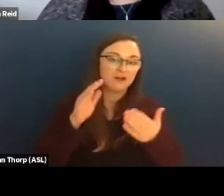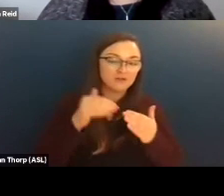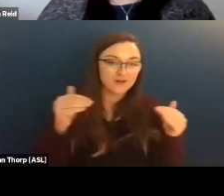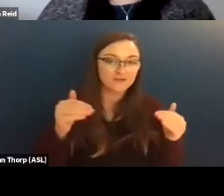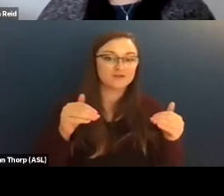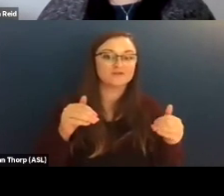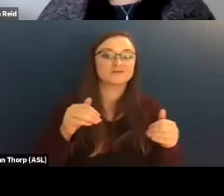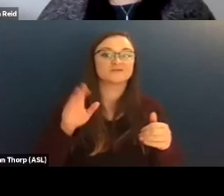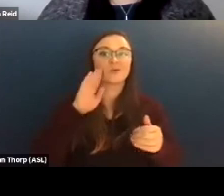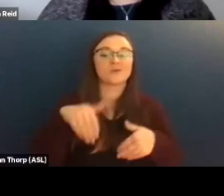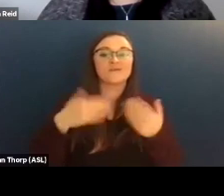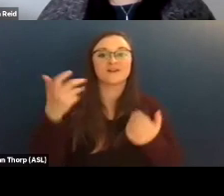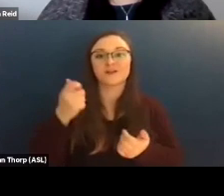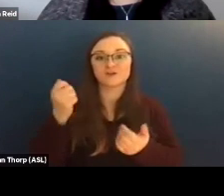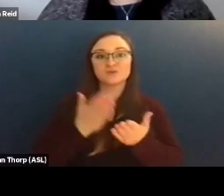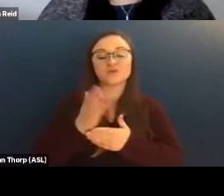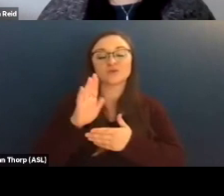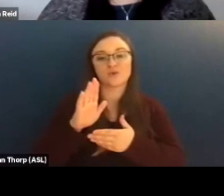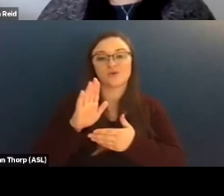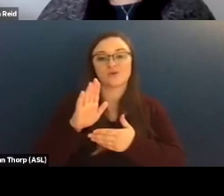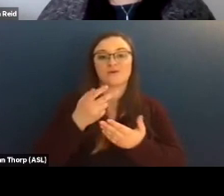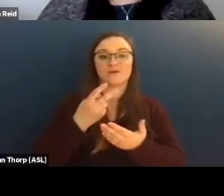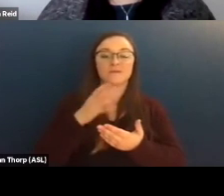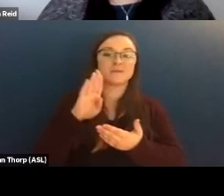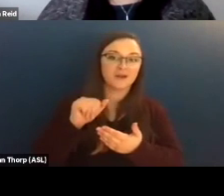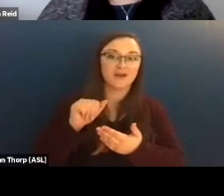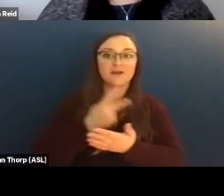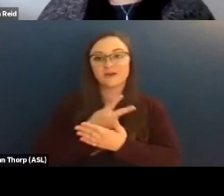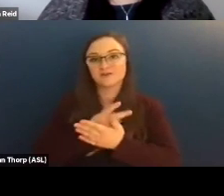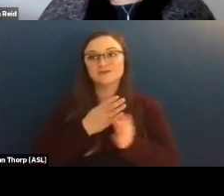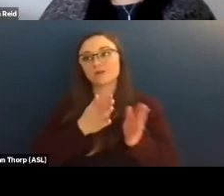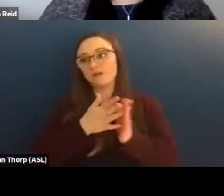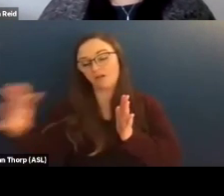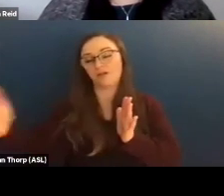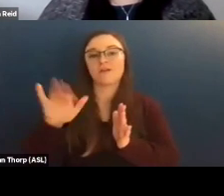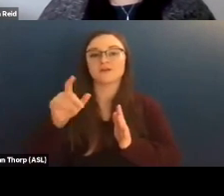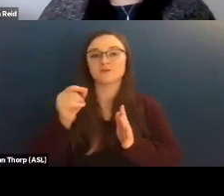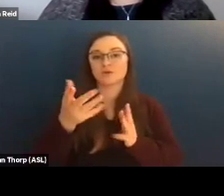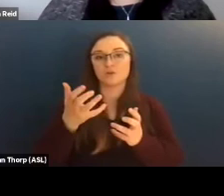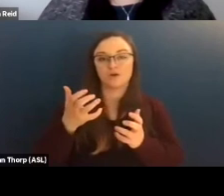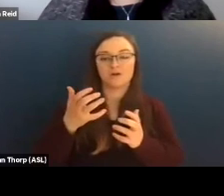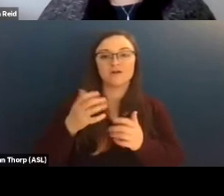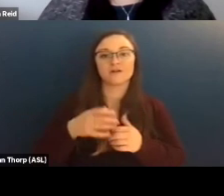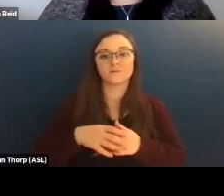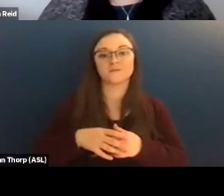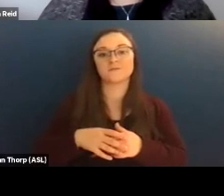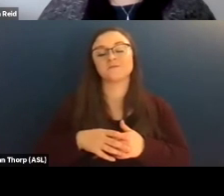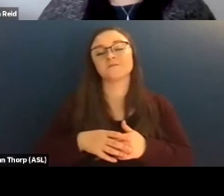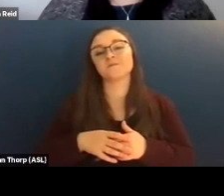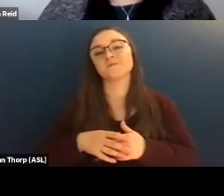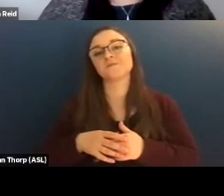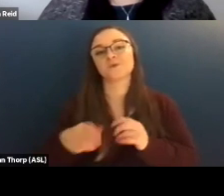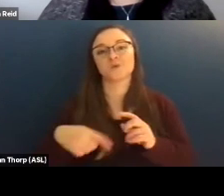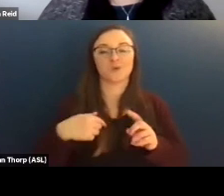your bachelor's and through your master's and your specialist and on to your doctorate. That's what you want when you talk about, you know, solidifying your